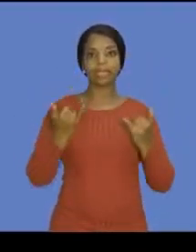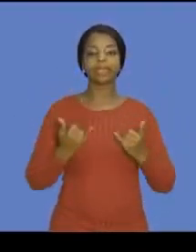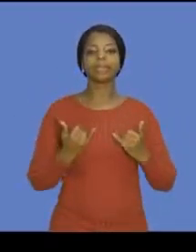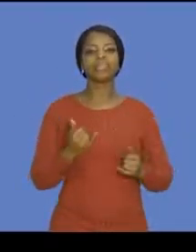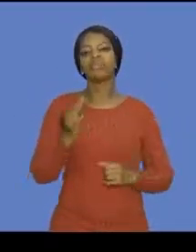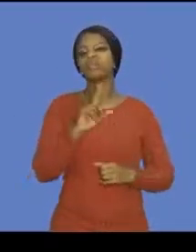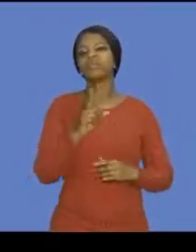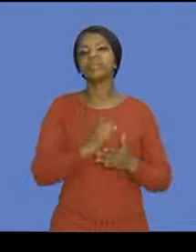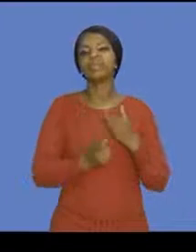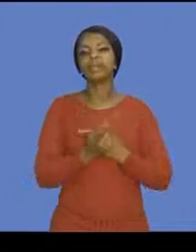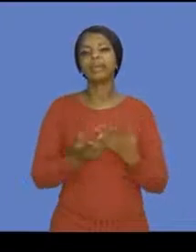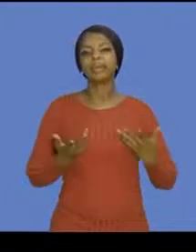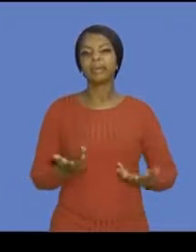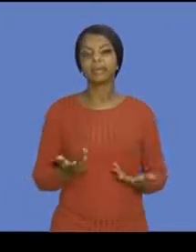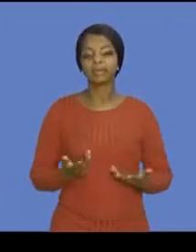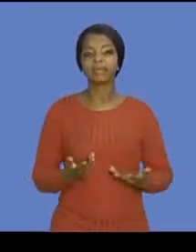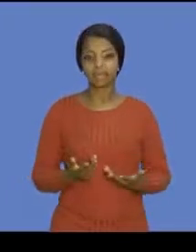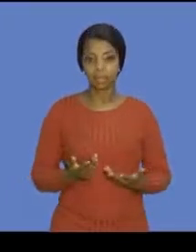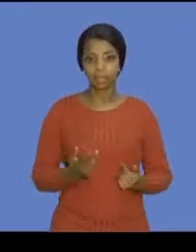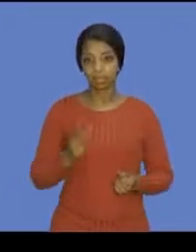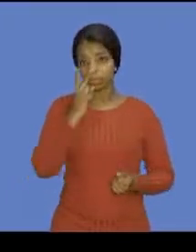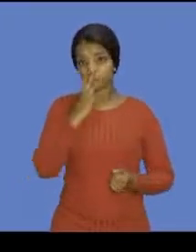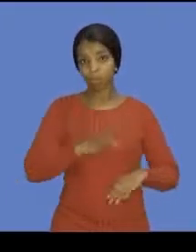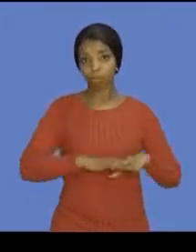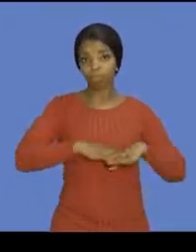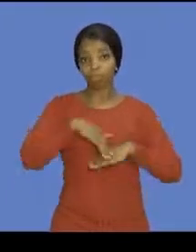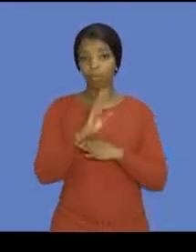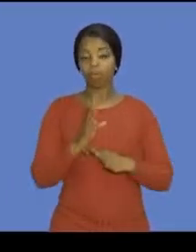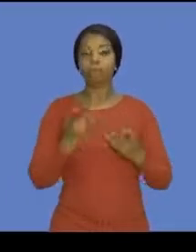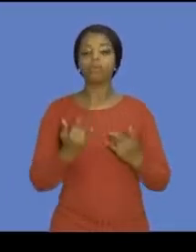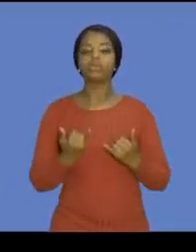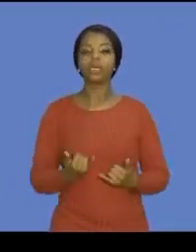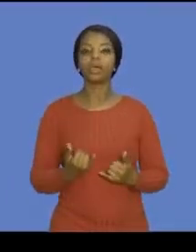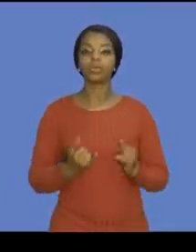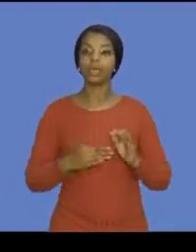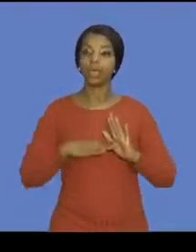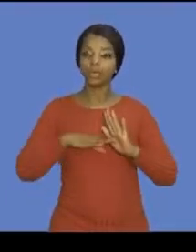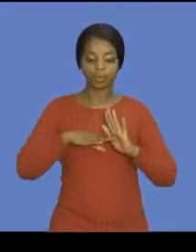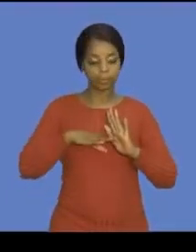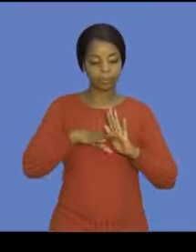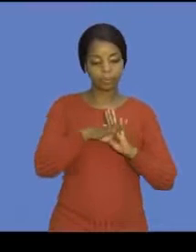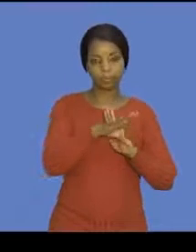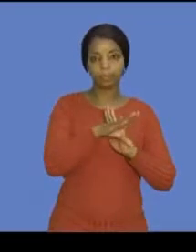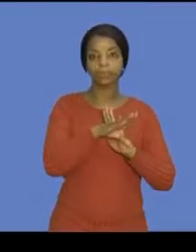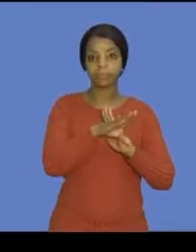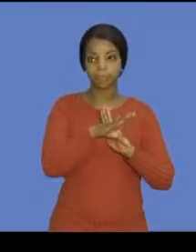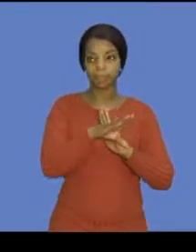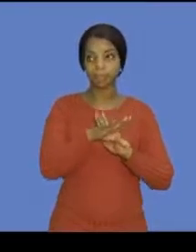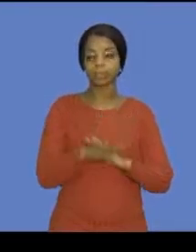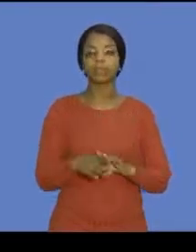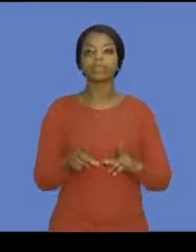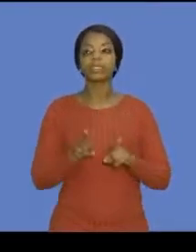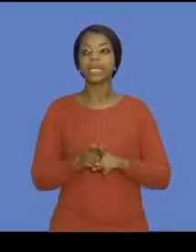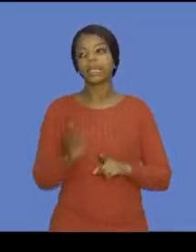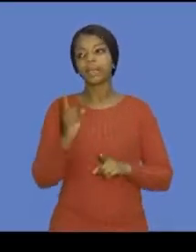is happening with the foreign exchange. It looks a bit more linear now, a bit flat, and also